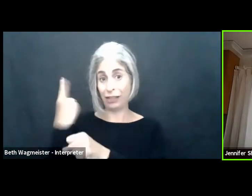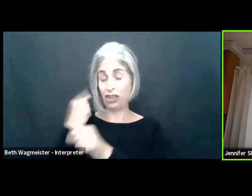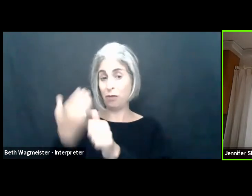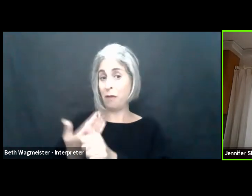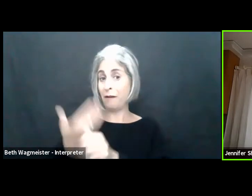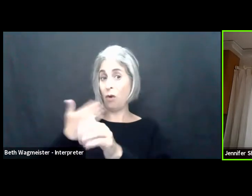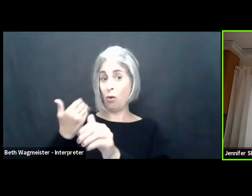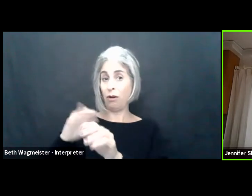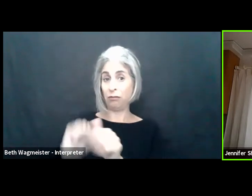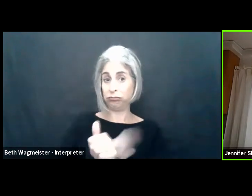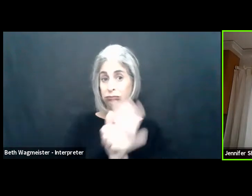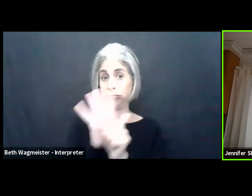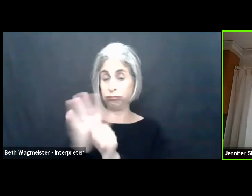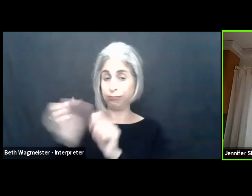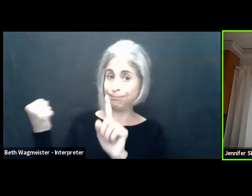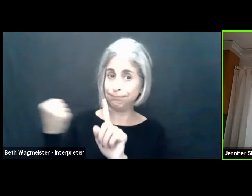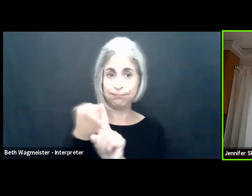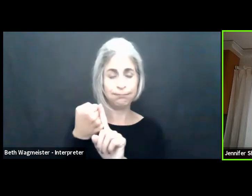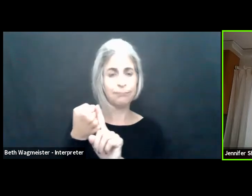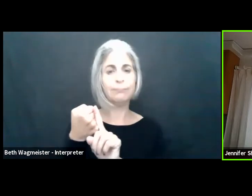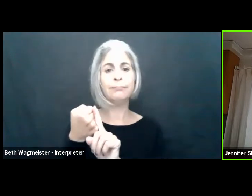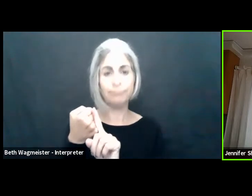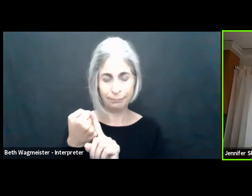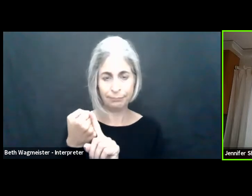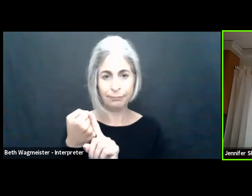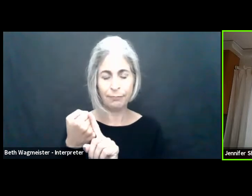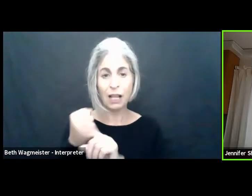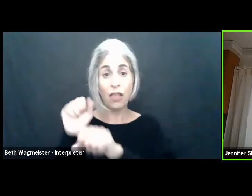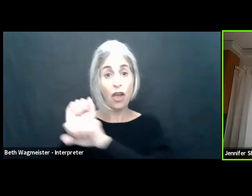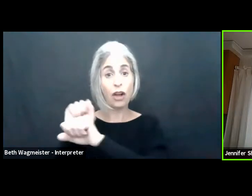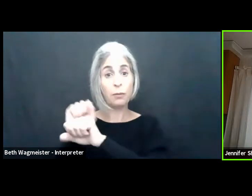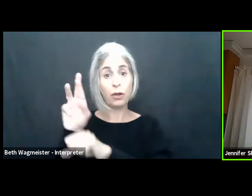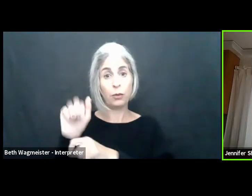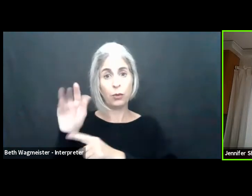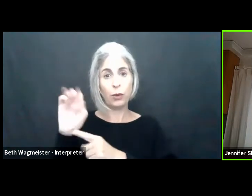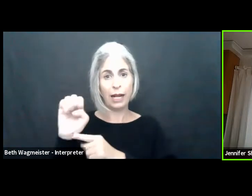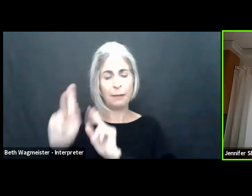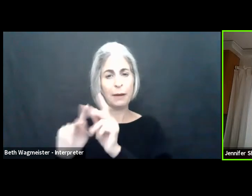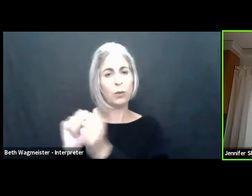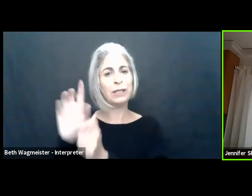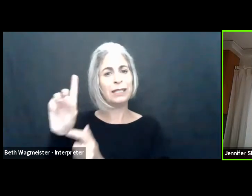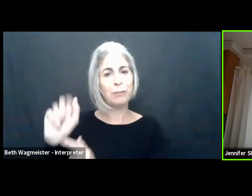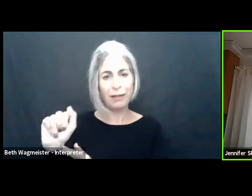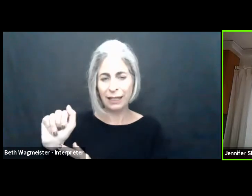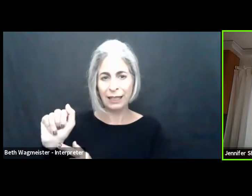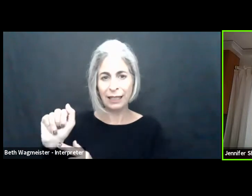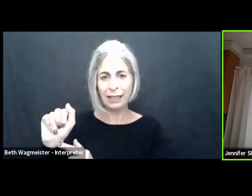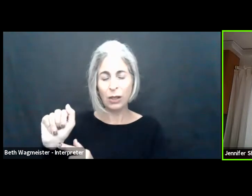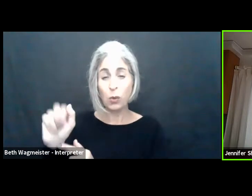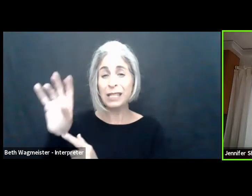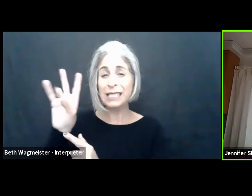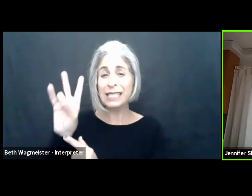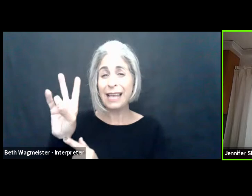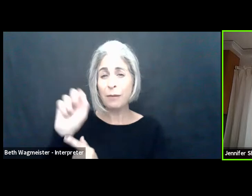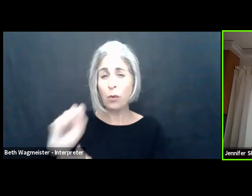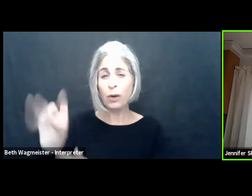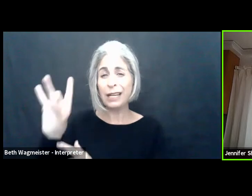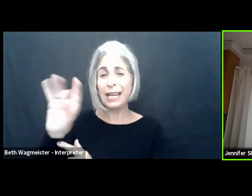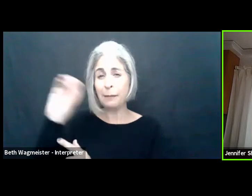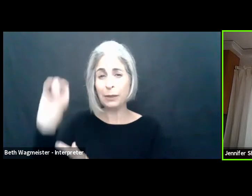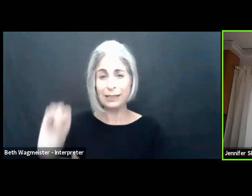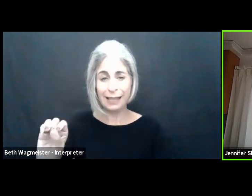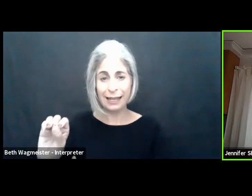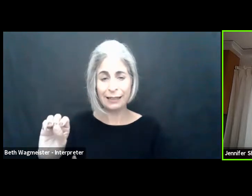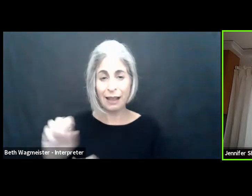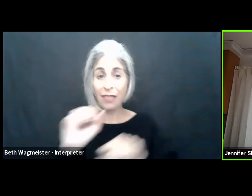the COVID-19 recession, the unemployment rate for people with disabilities was 7.8%, and the